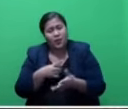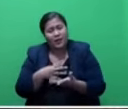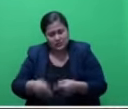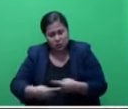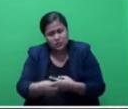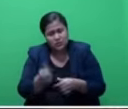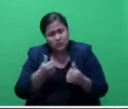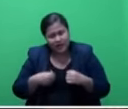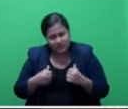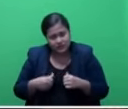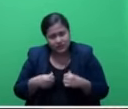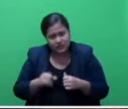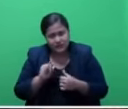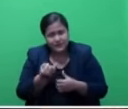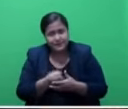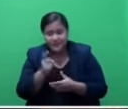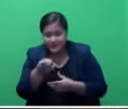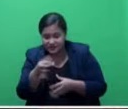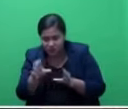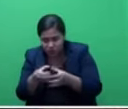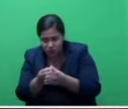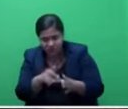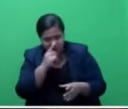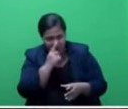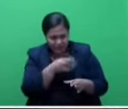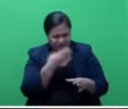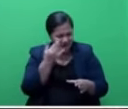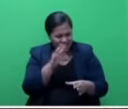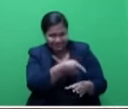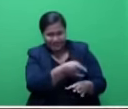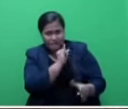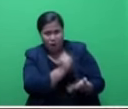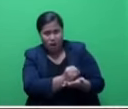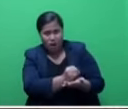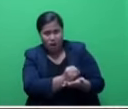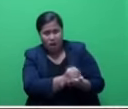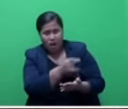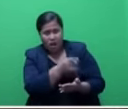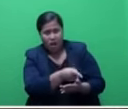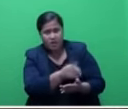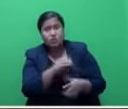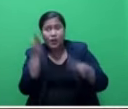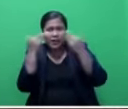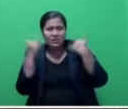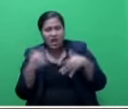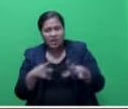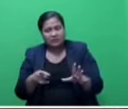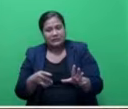terms, if a group of assessors finds somebody guilty, the judge can overturn them.